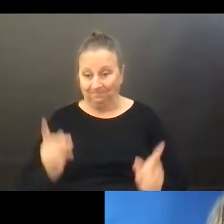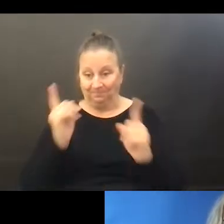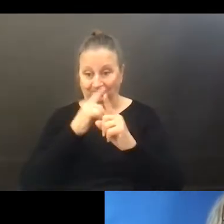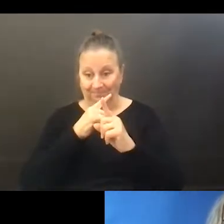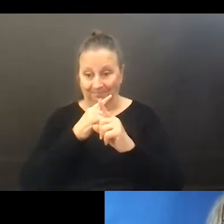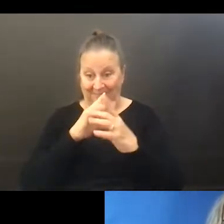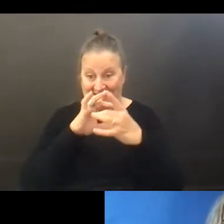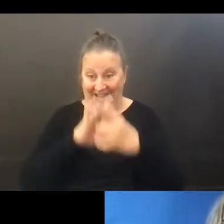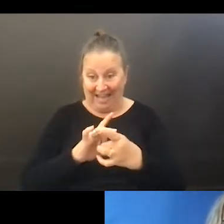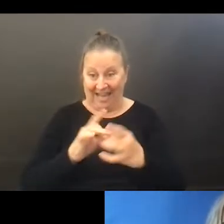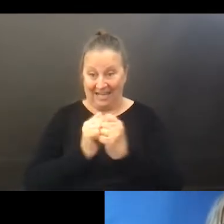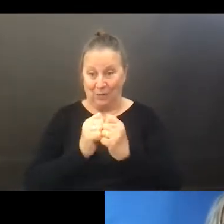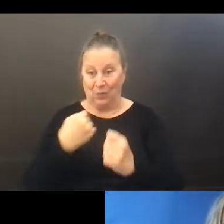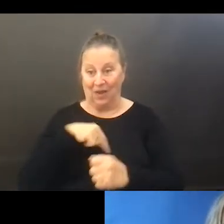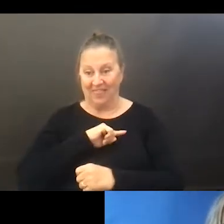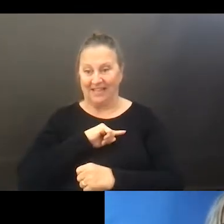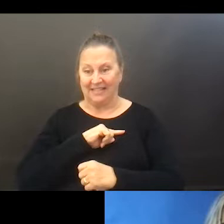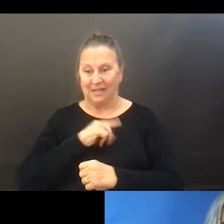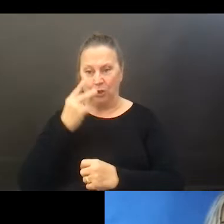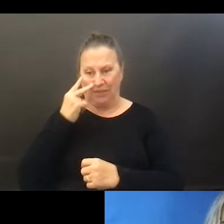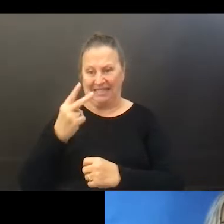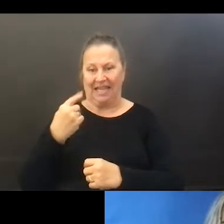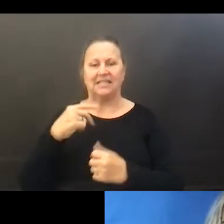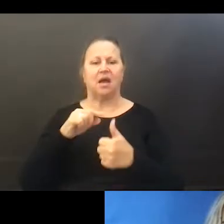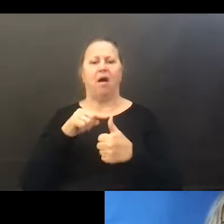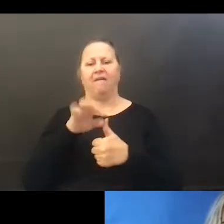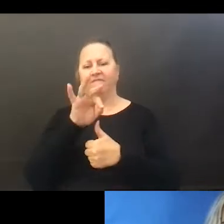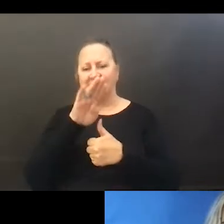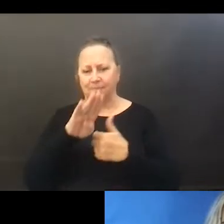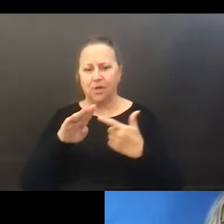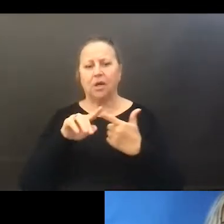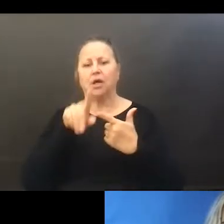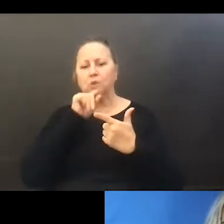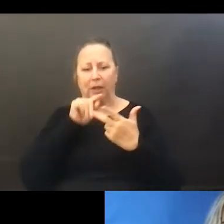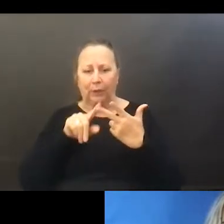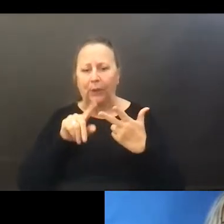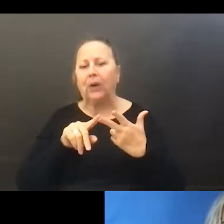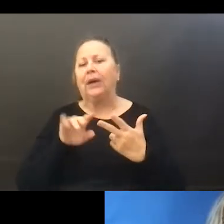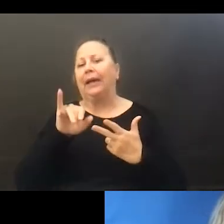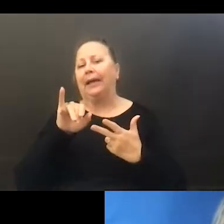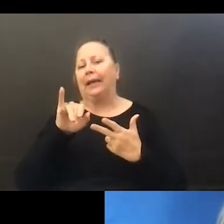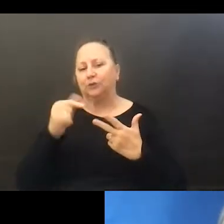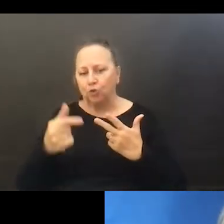Stay connected with us. We're seen on Facebook, Twitter, Instagram, even our own website.